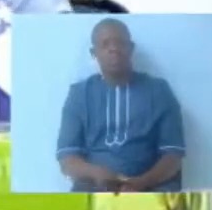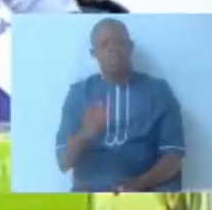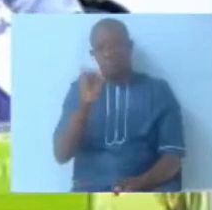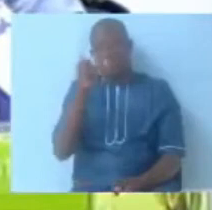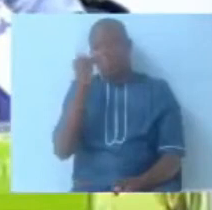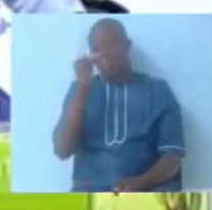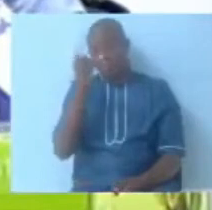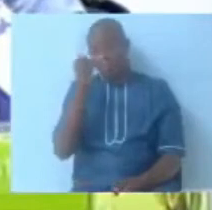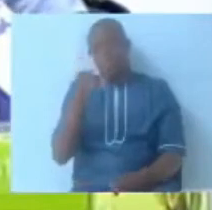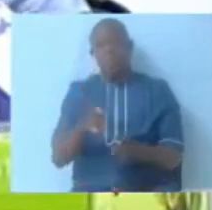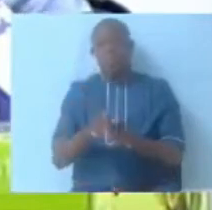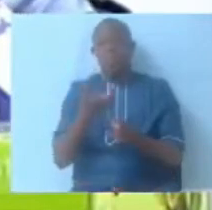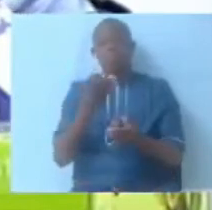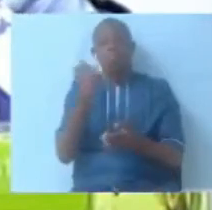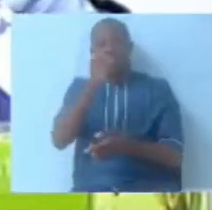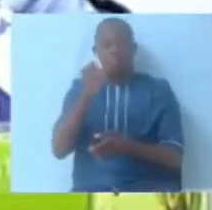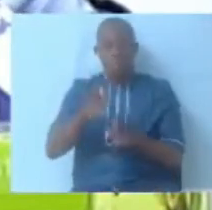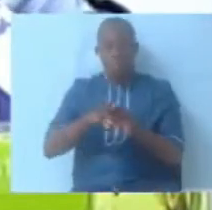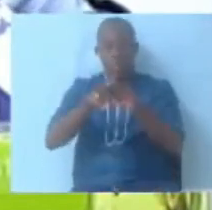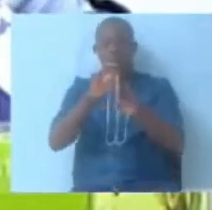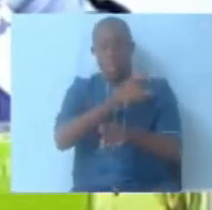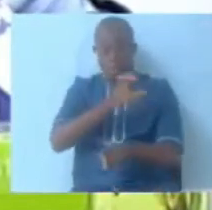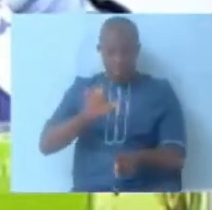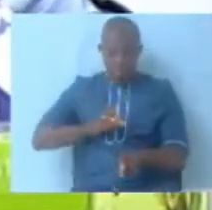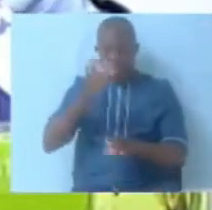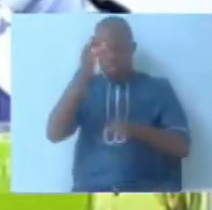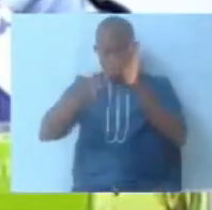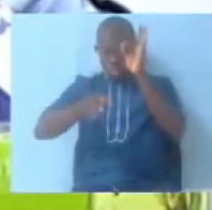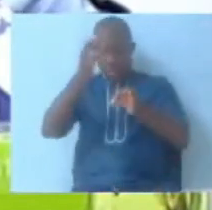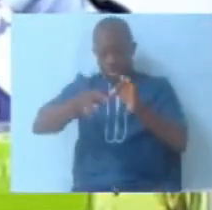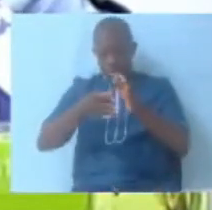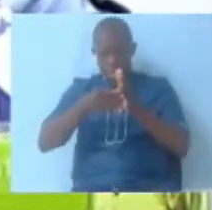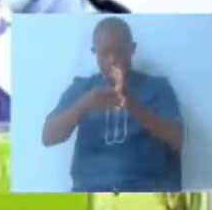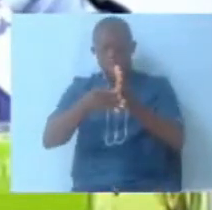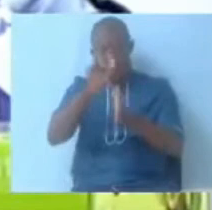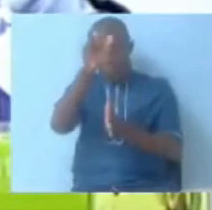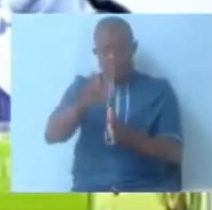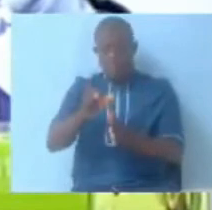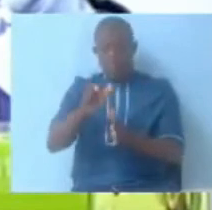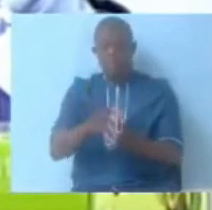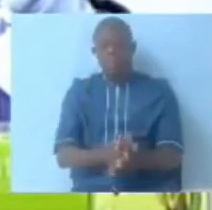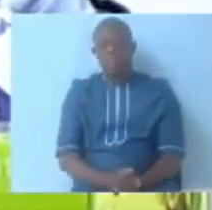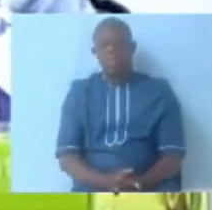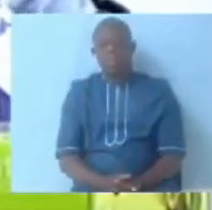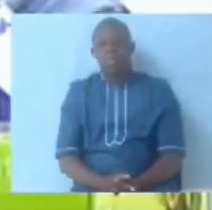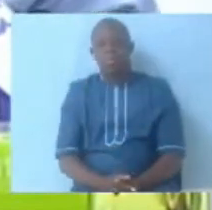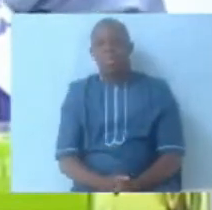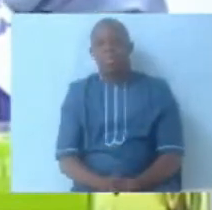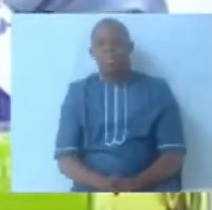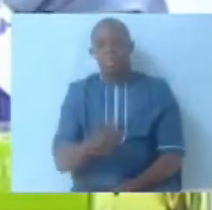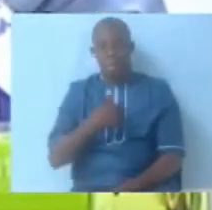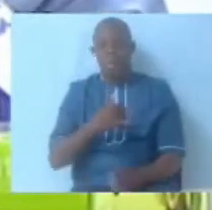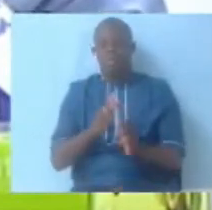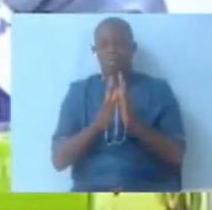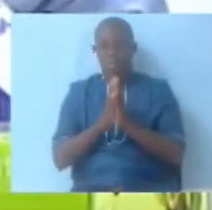the chief justice, with all due respect to him and of may pray for the Almighty to give him,